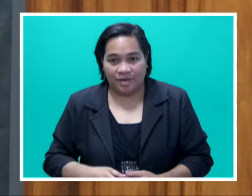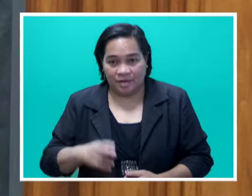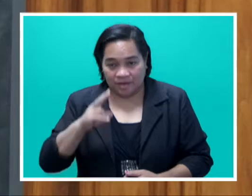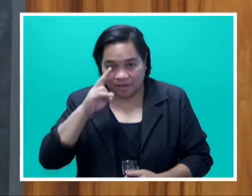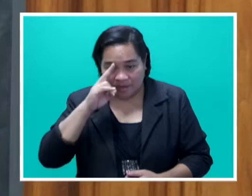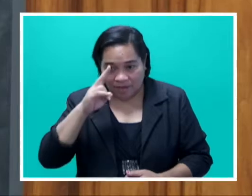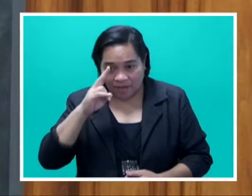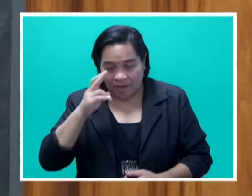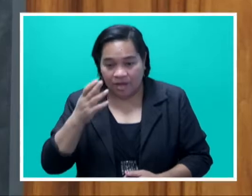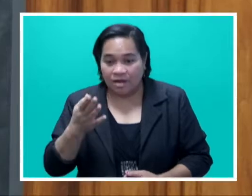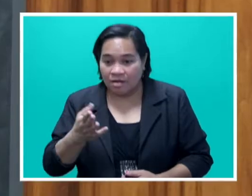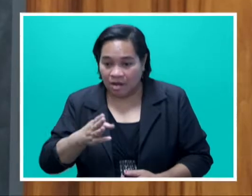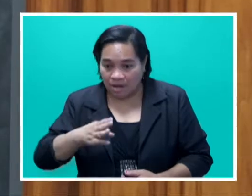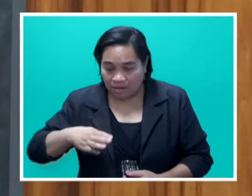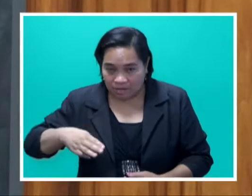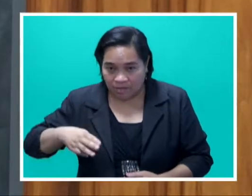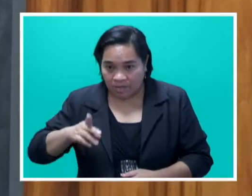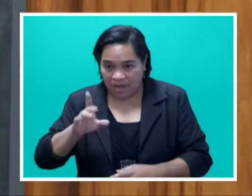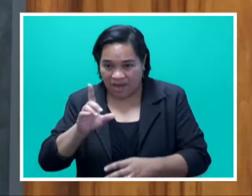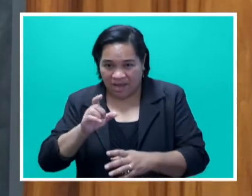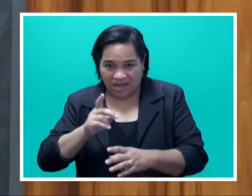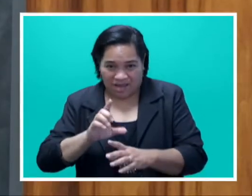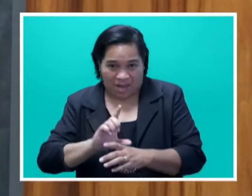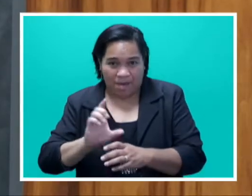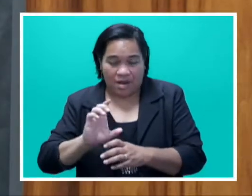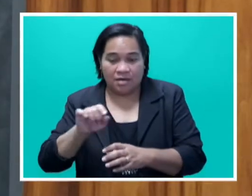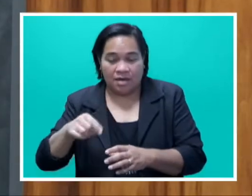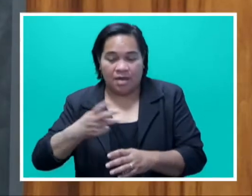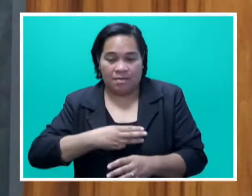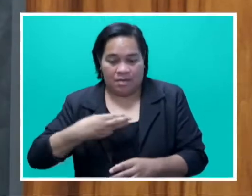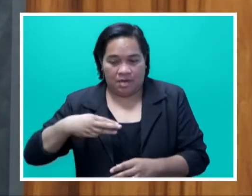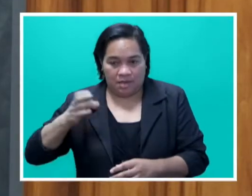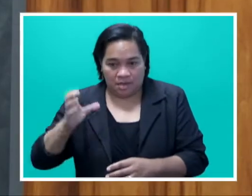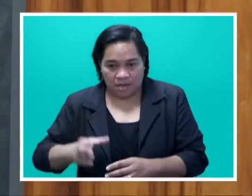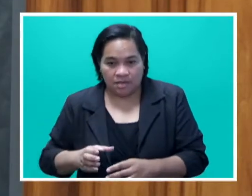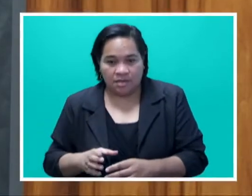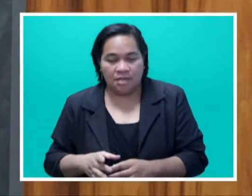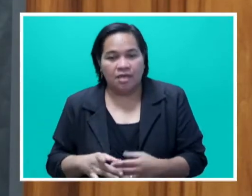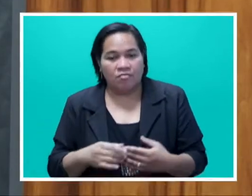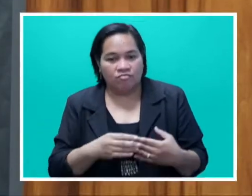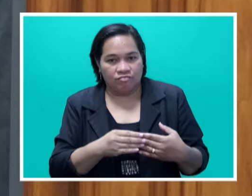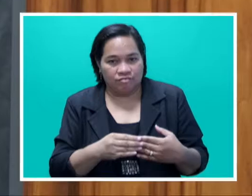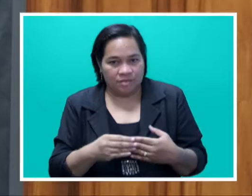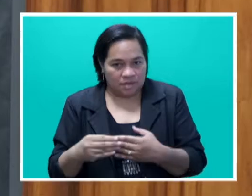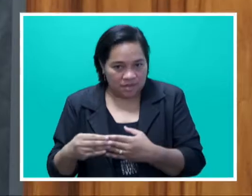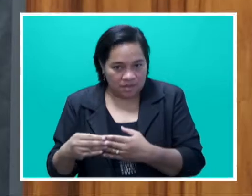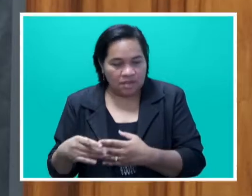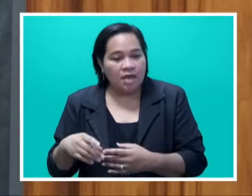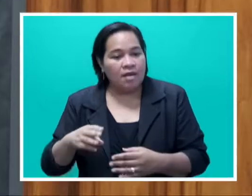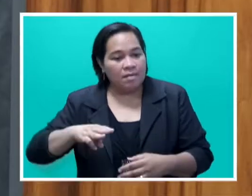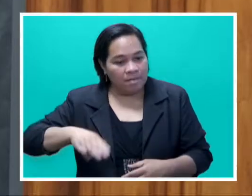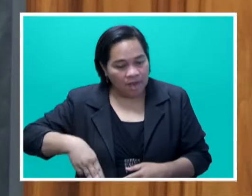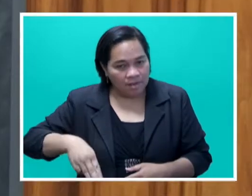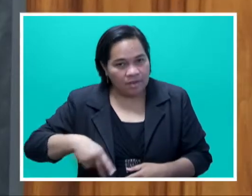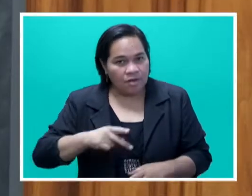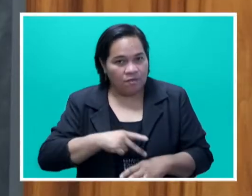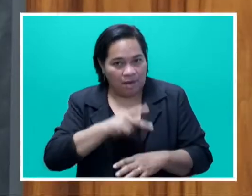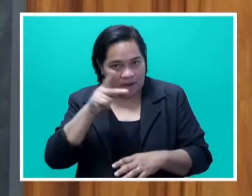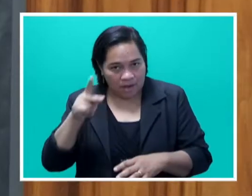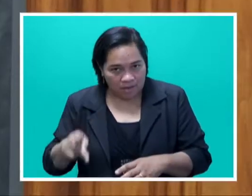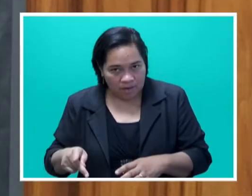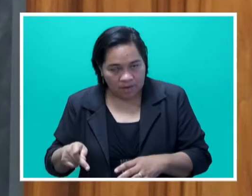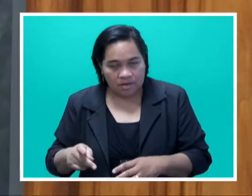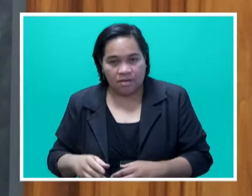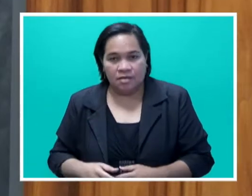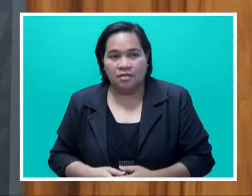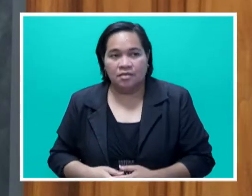Honorable Cabinet Ministers, Honorable Leader of the Opposition, Honorable Members of Parliament, my fellow